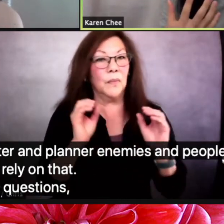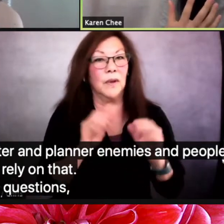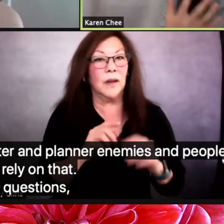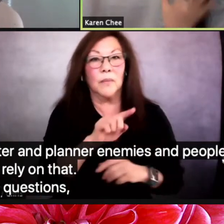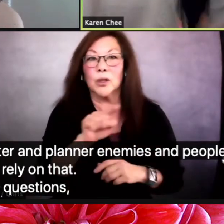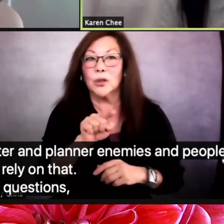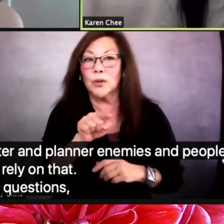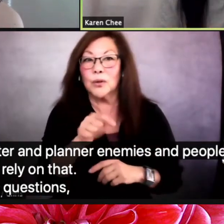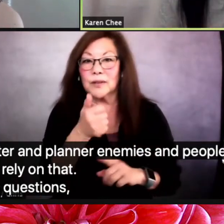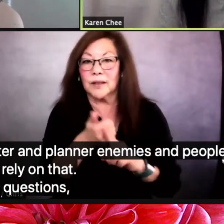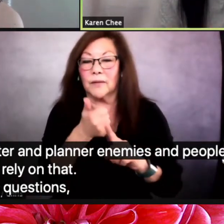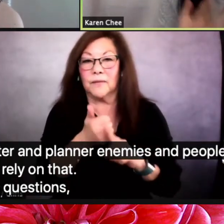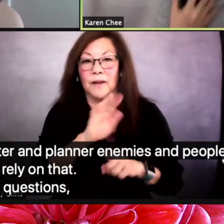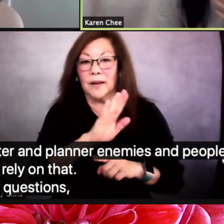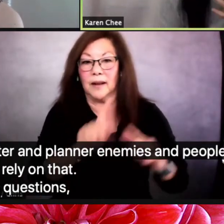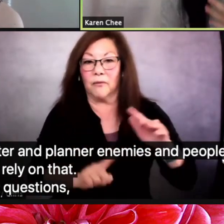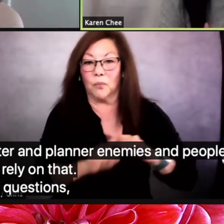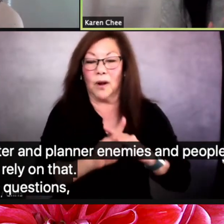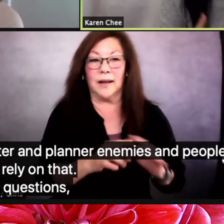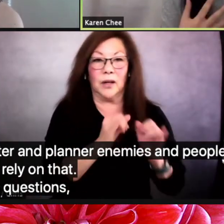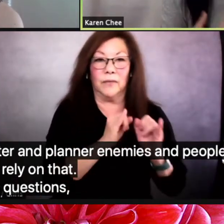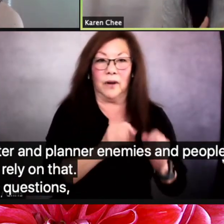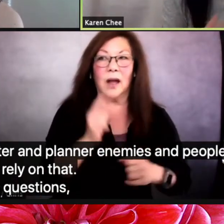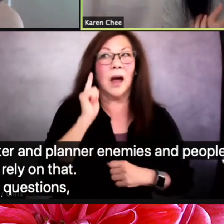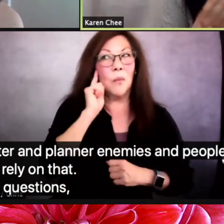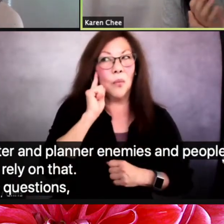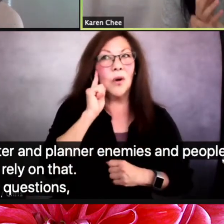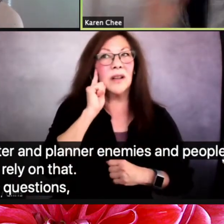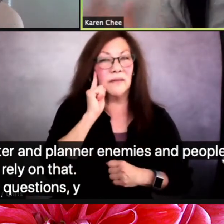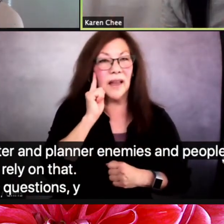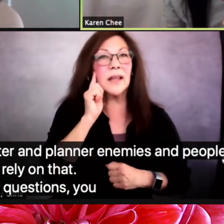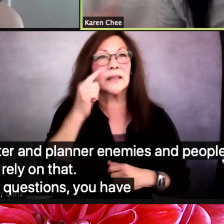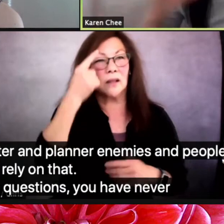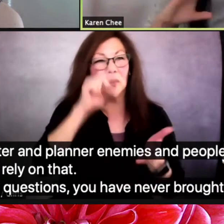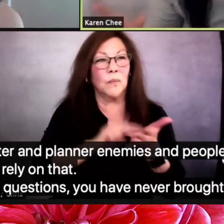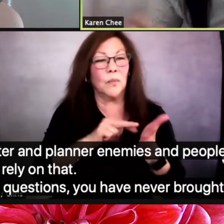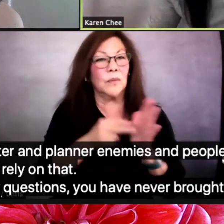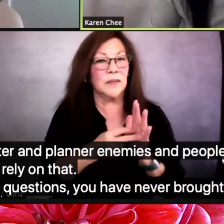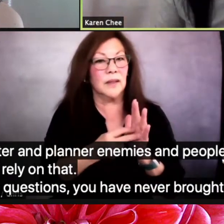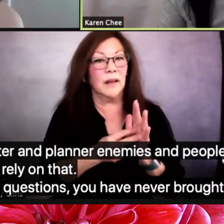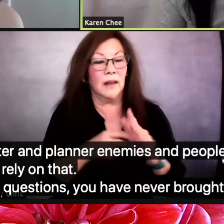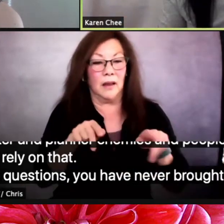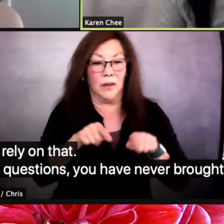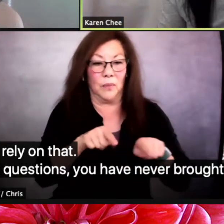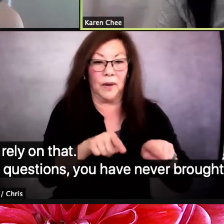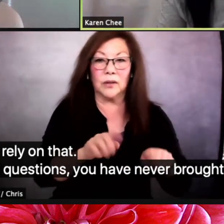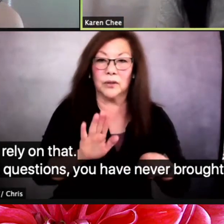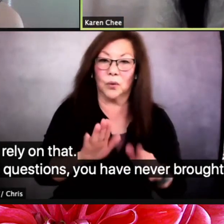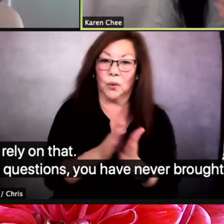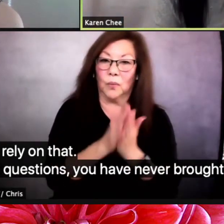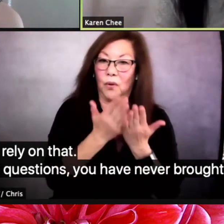brought this up yourself in an interview. And so I was wondering if this was intentional, where there were parallels in your book to As I Lay Dying in